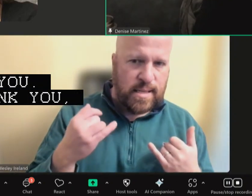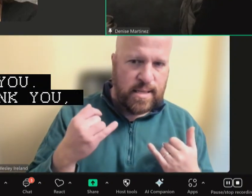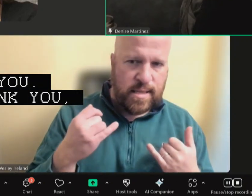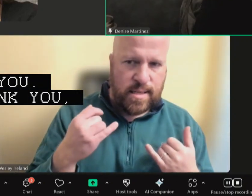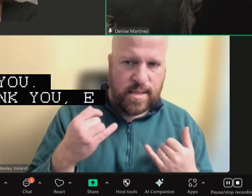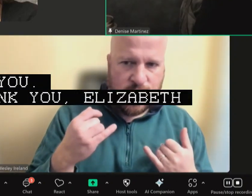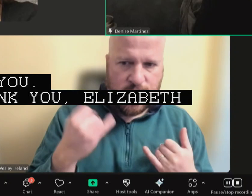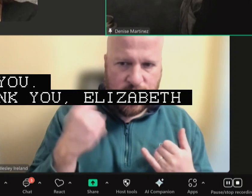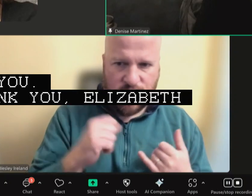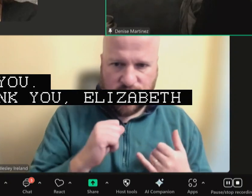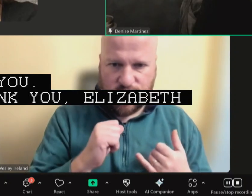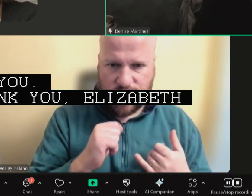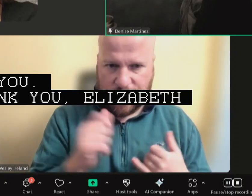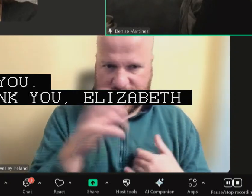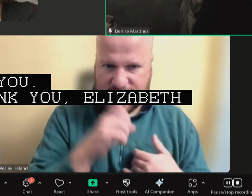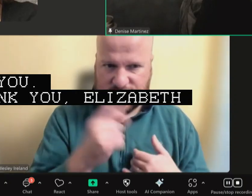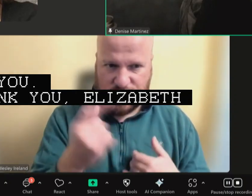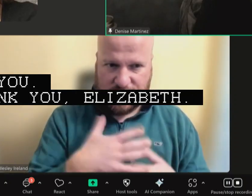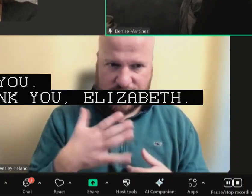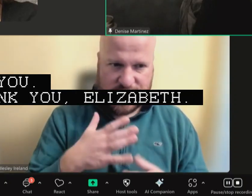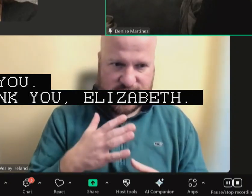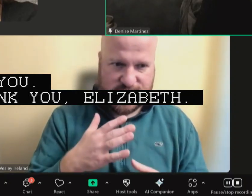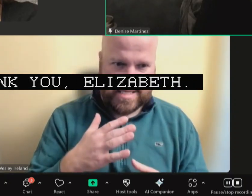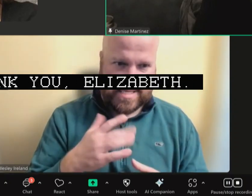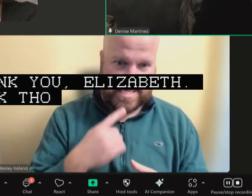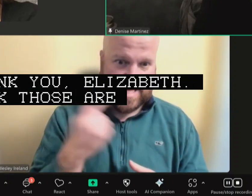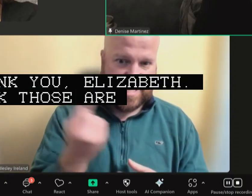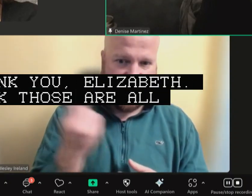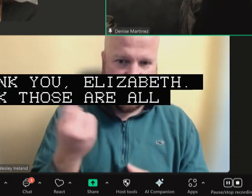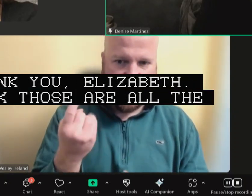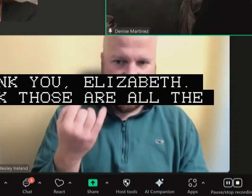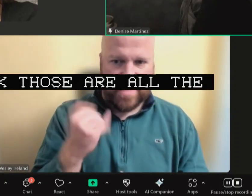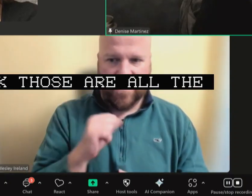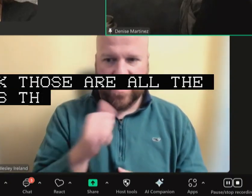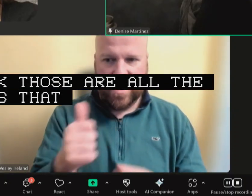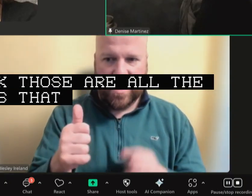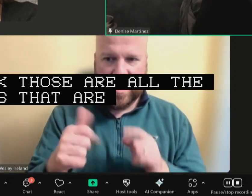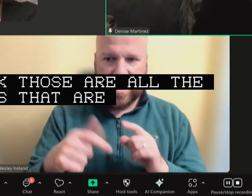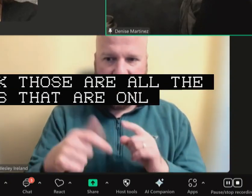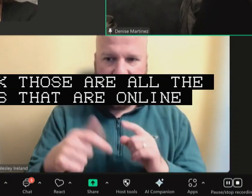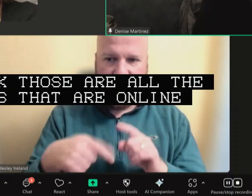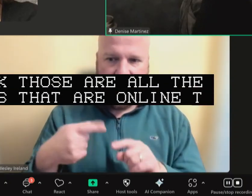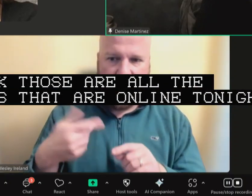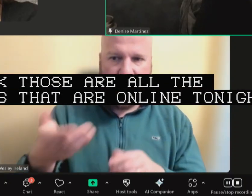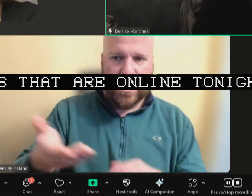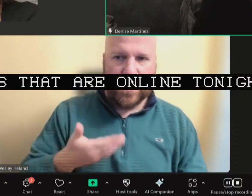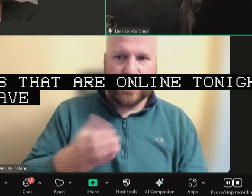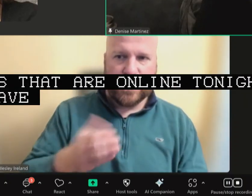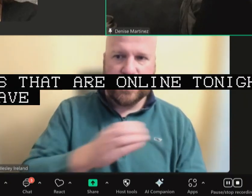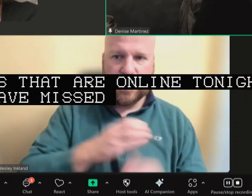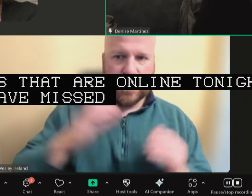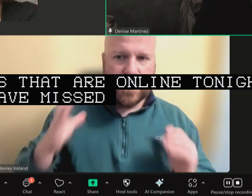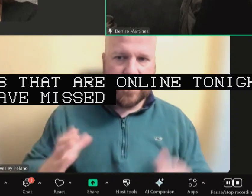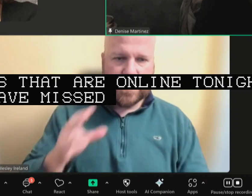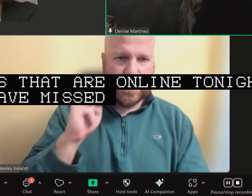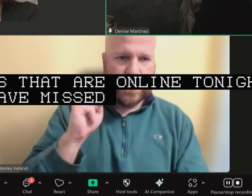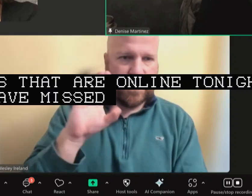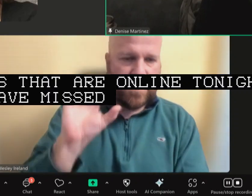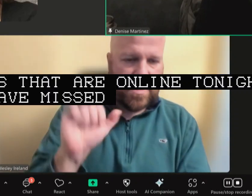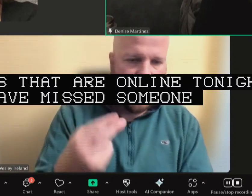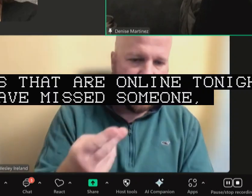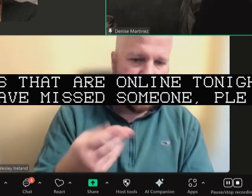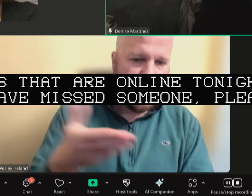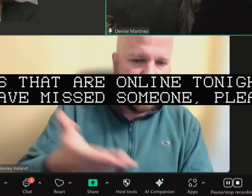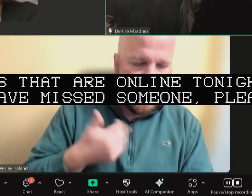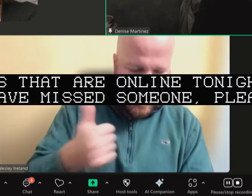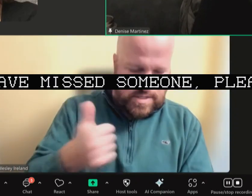I think those are all the members that are online tonight. If I have missed someone, please introduce yourselves. If